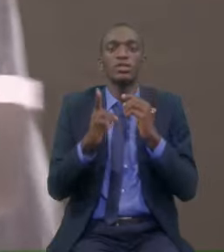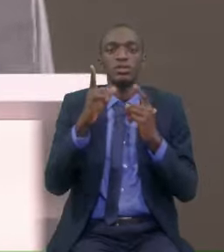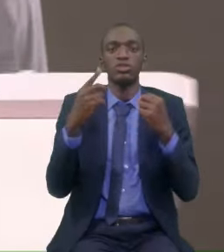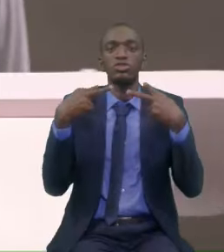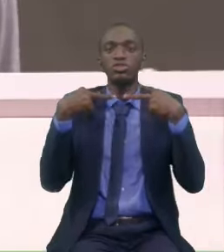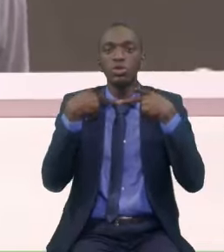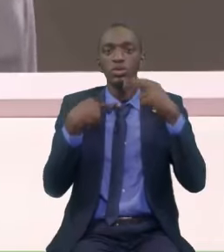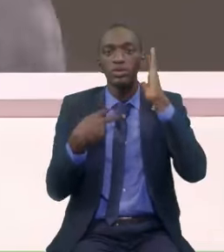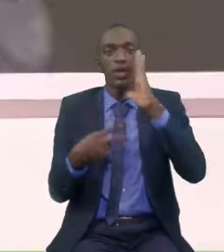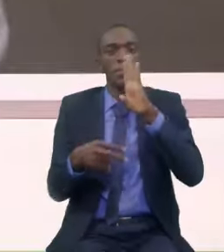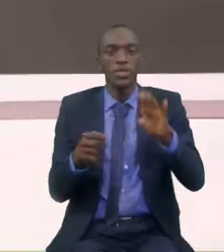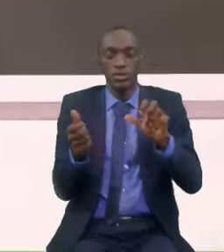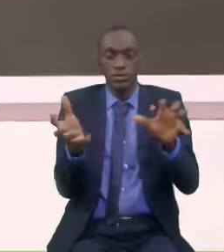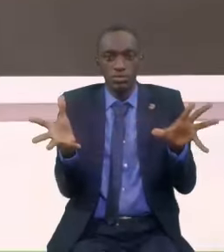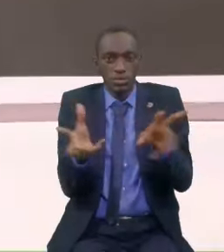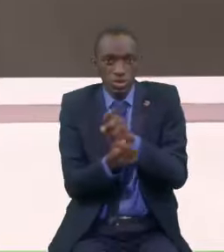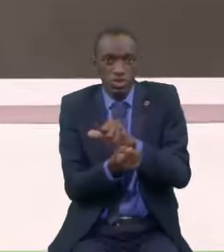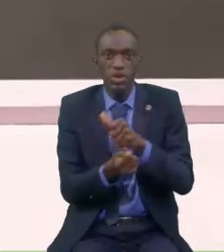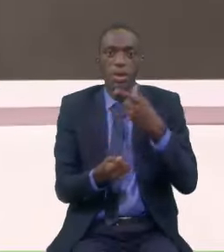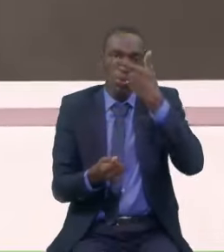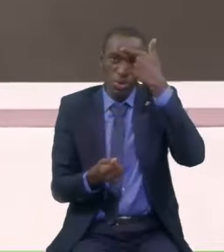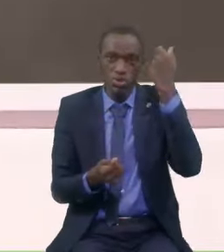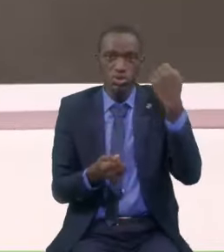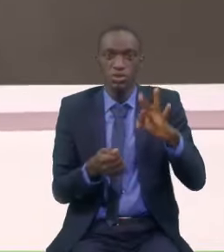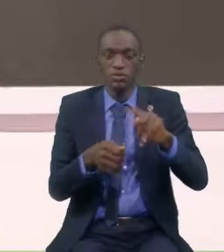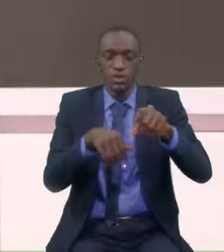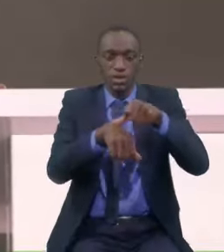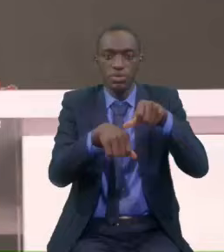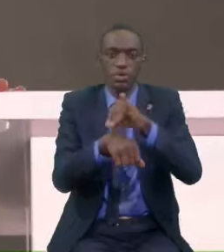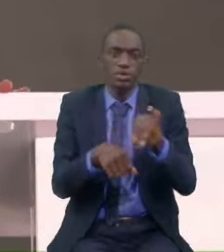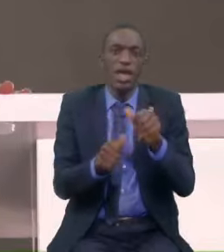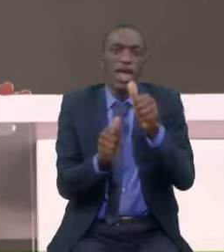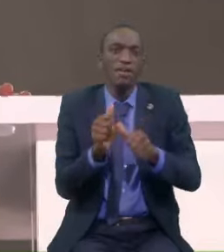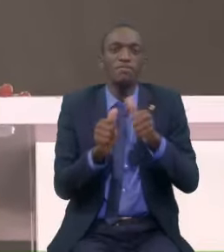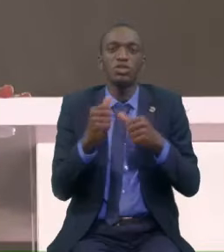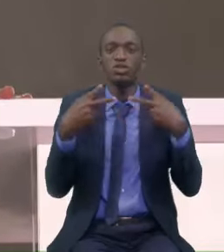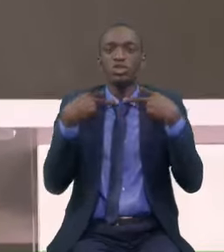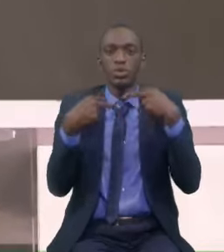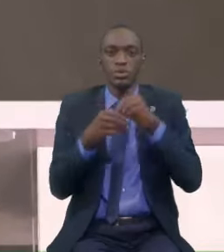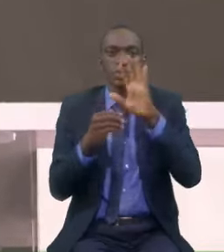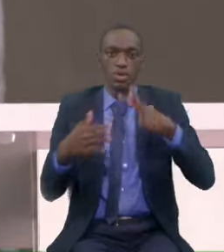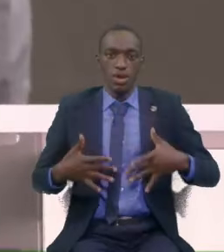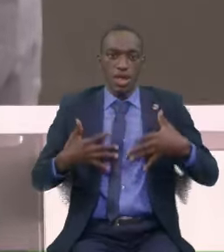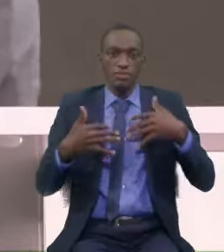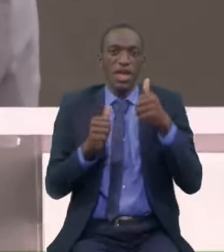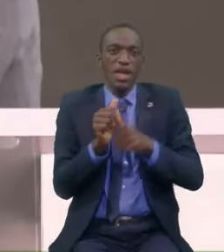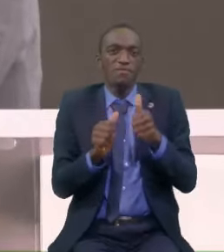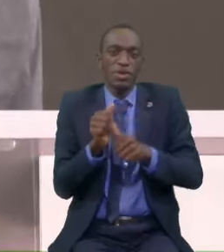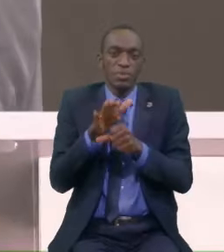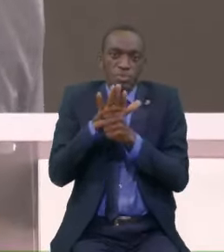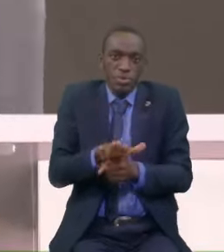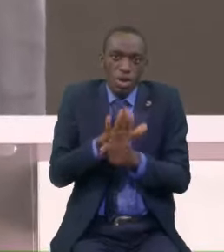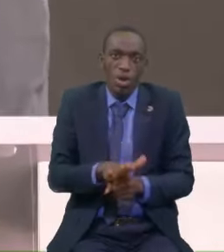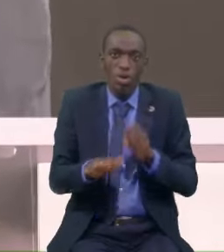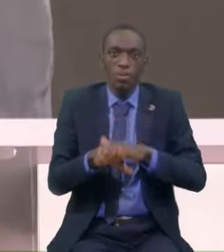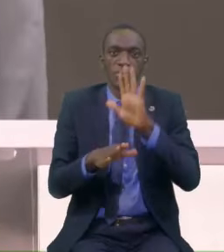of the anointing. The yoke, any yoke in your life, any pressure upon your life, any chain